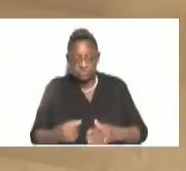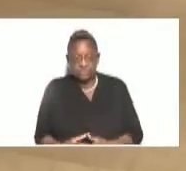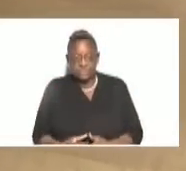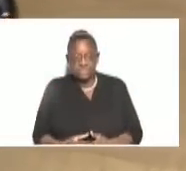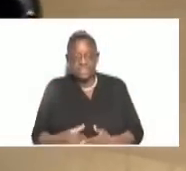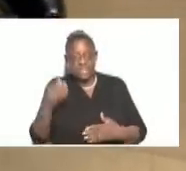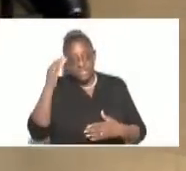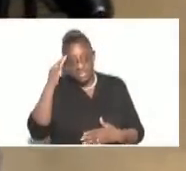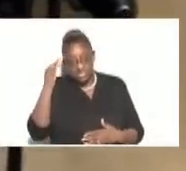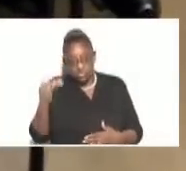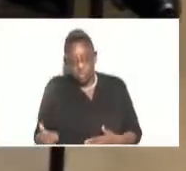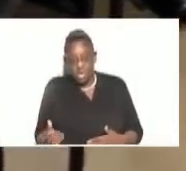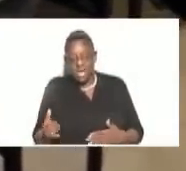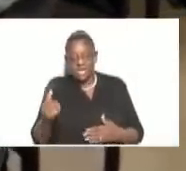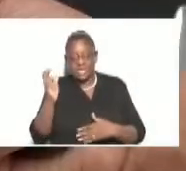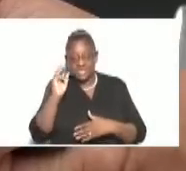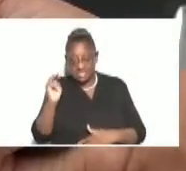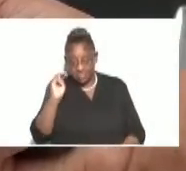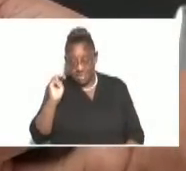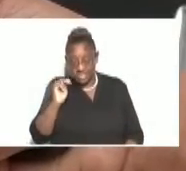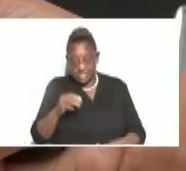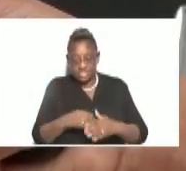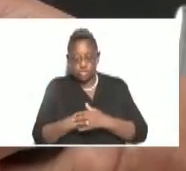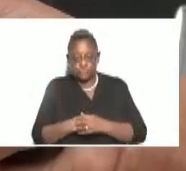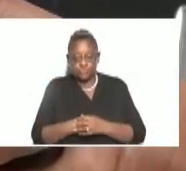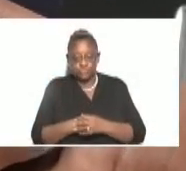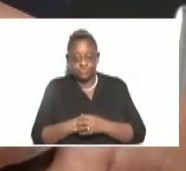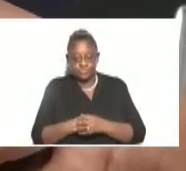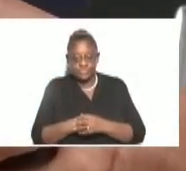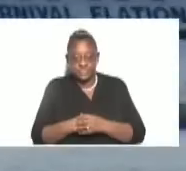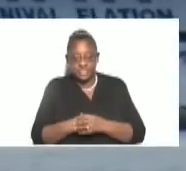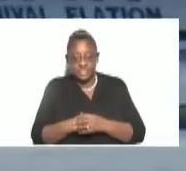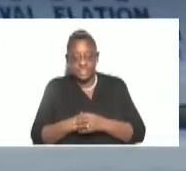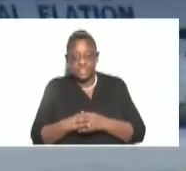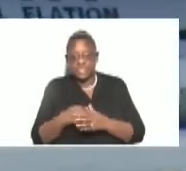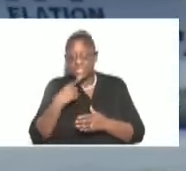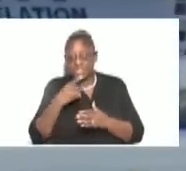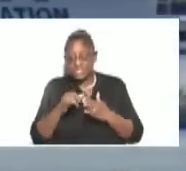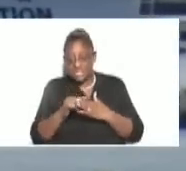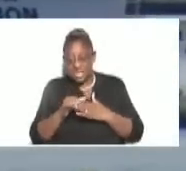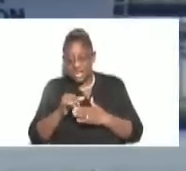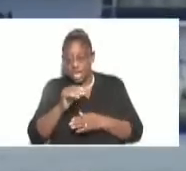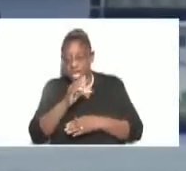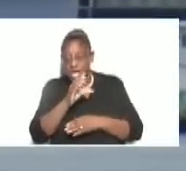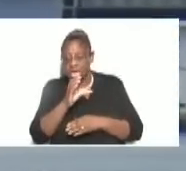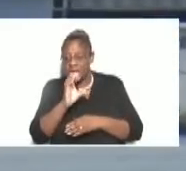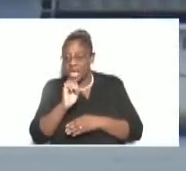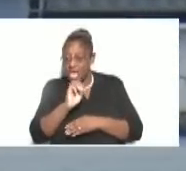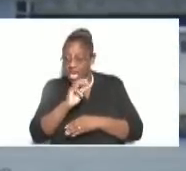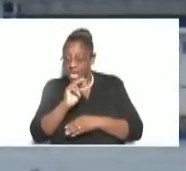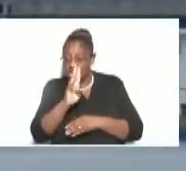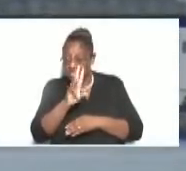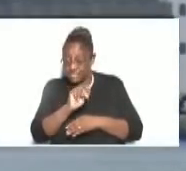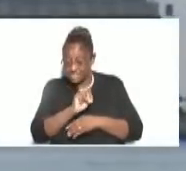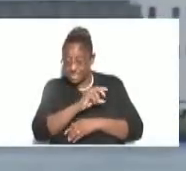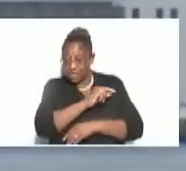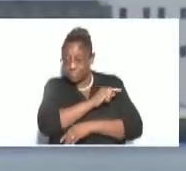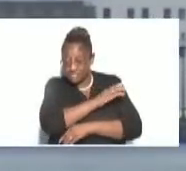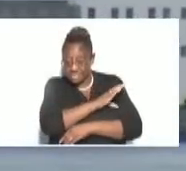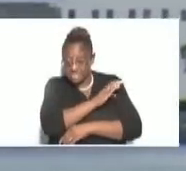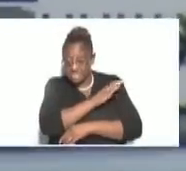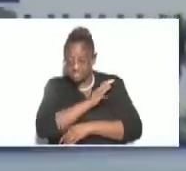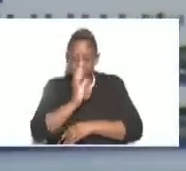so that's why that was the message here. The Financial Secretary assured that the Customs Department is on track with its revenue